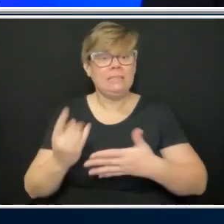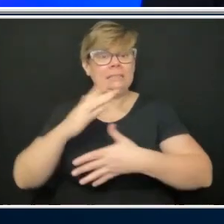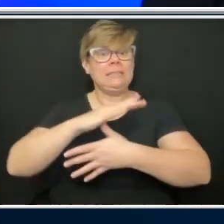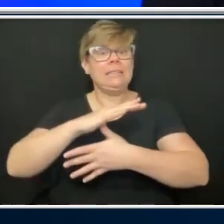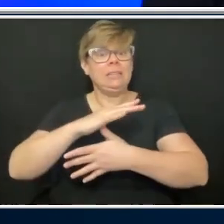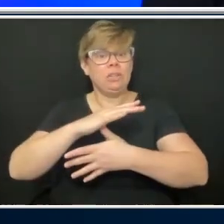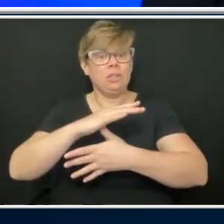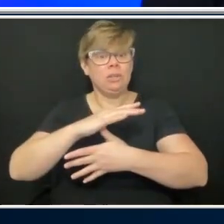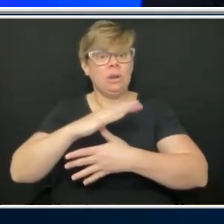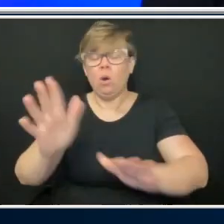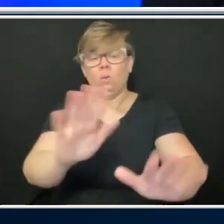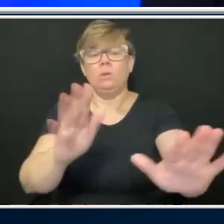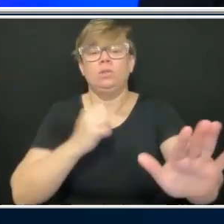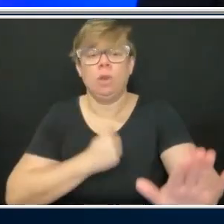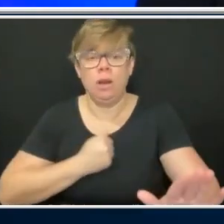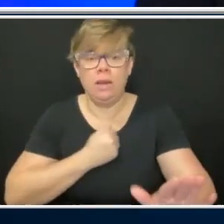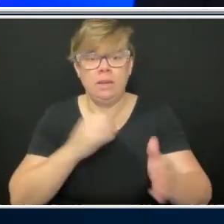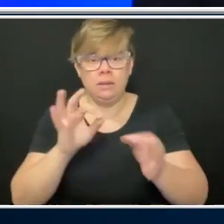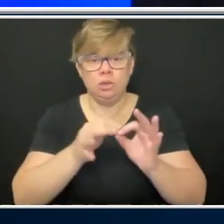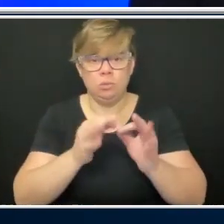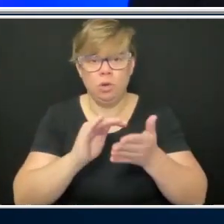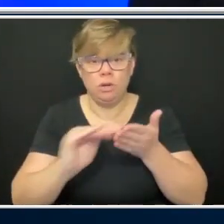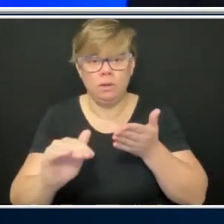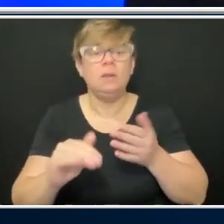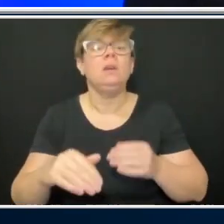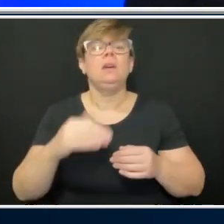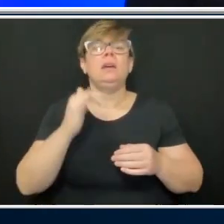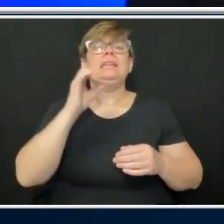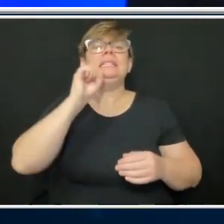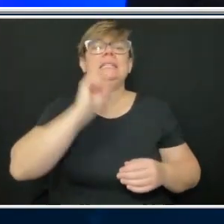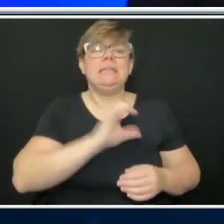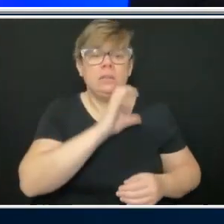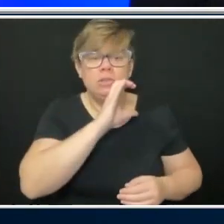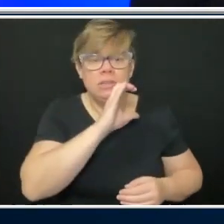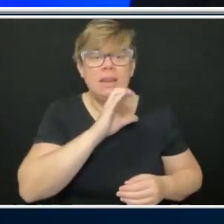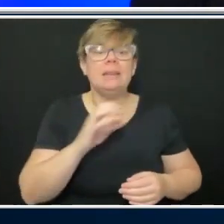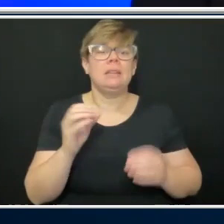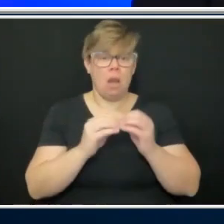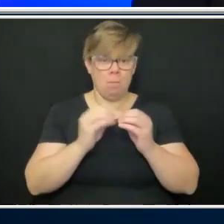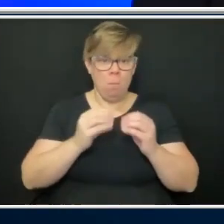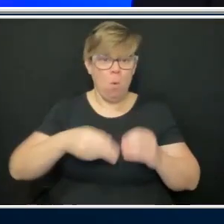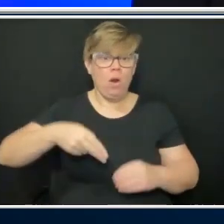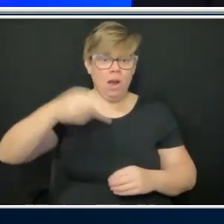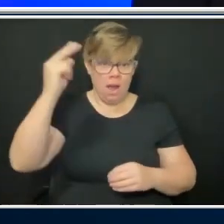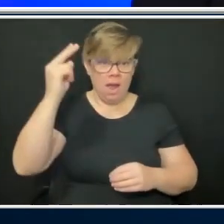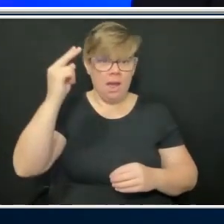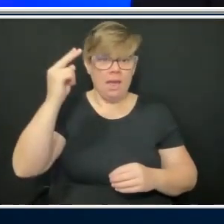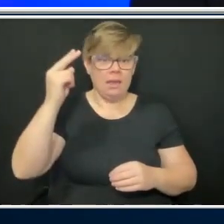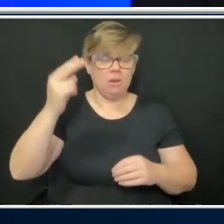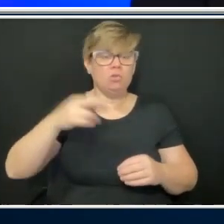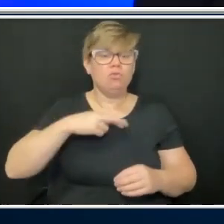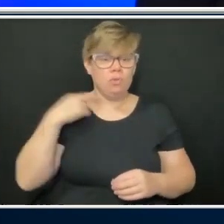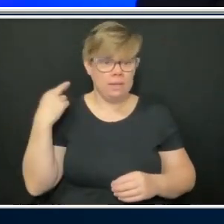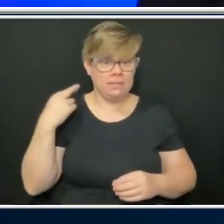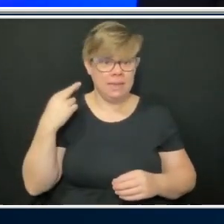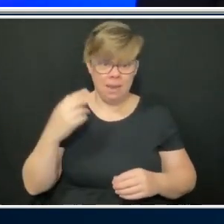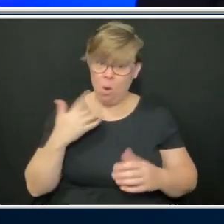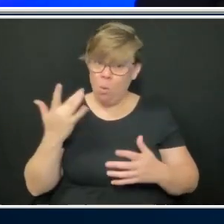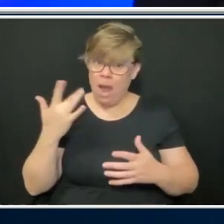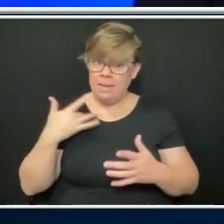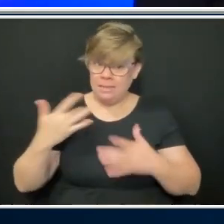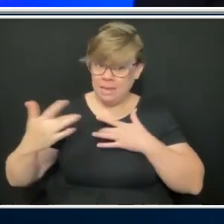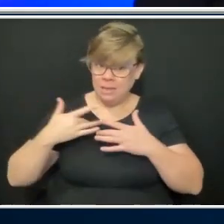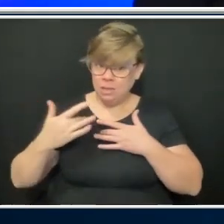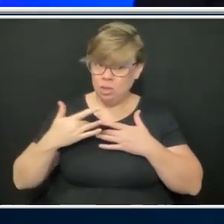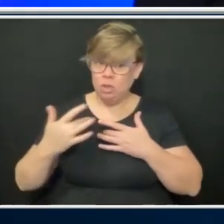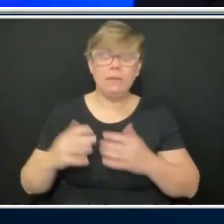seniors. It's 10 times higher than usual for this point in the season. Why is this concerning, and is there any way to kind of stop this